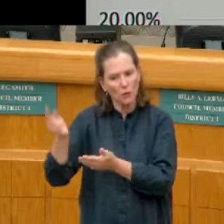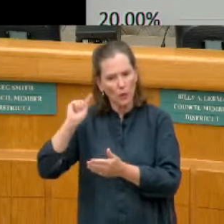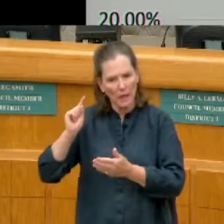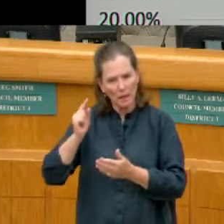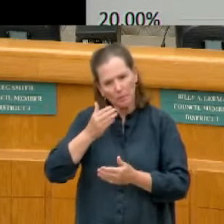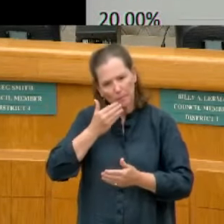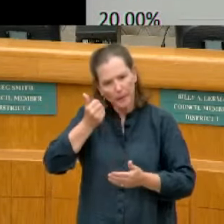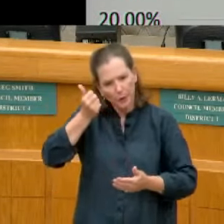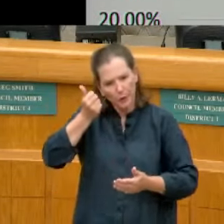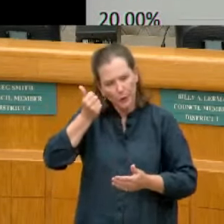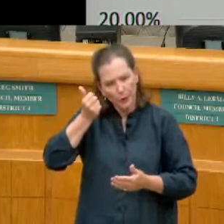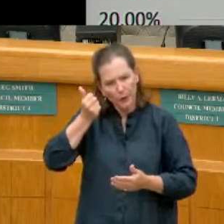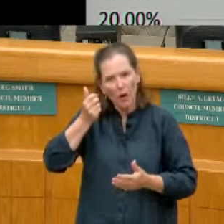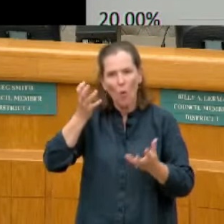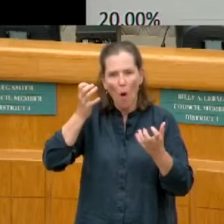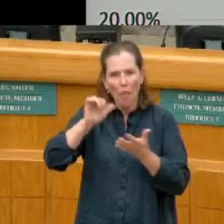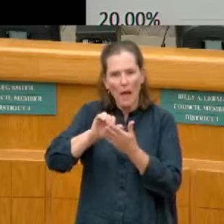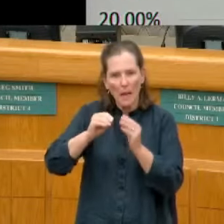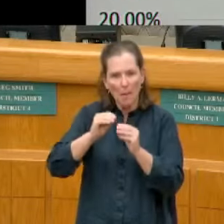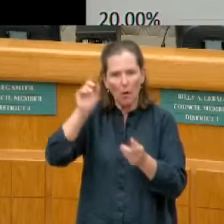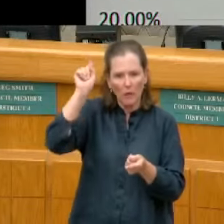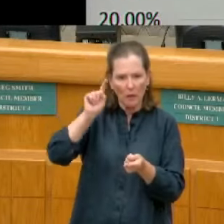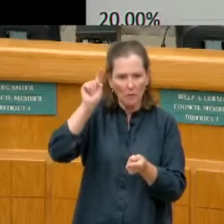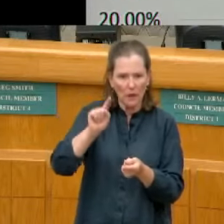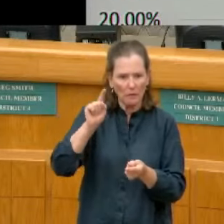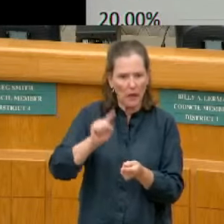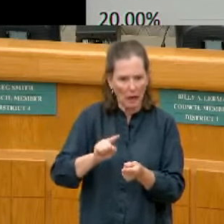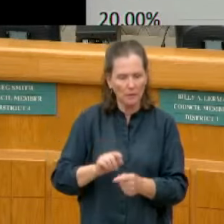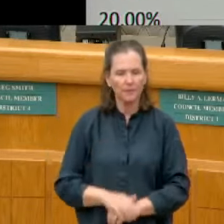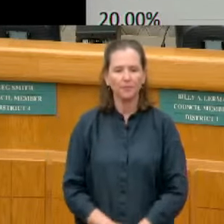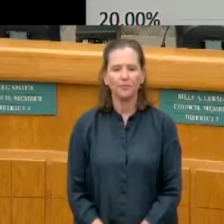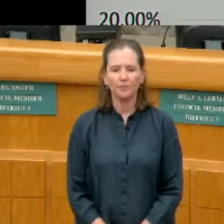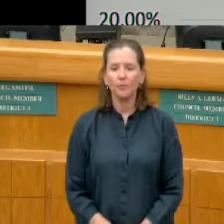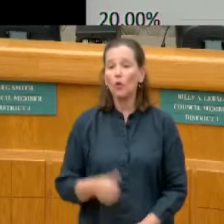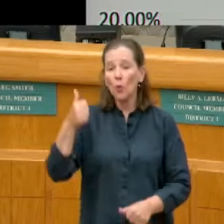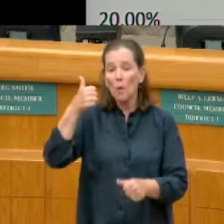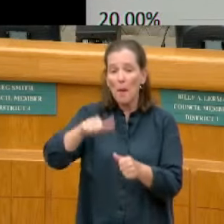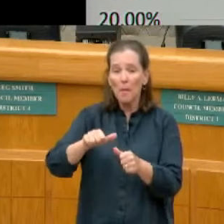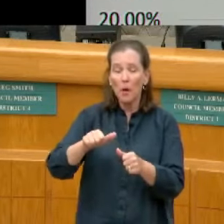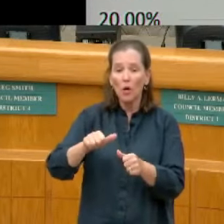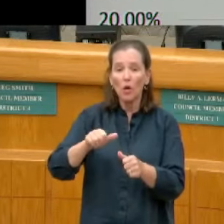keep coming way down. Remember, COVID